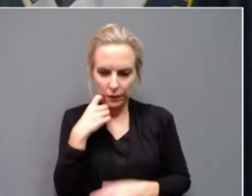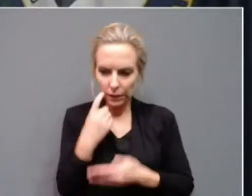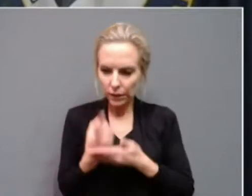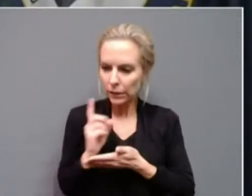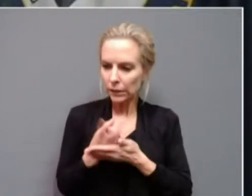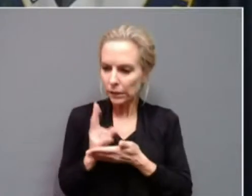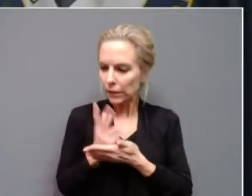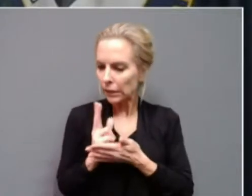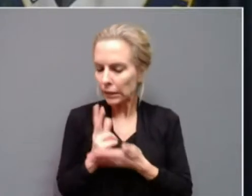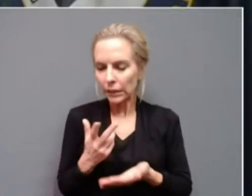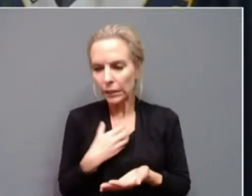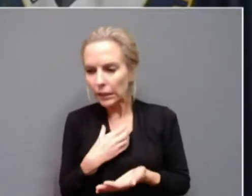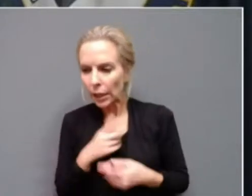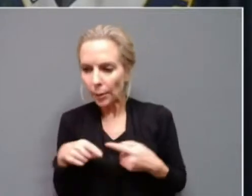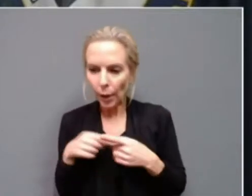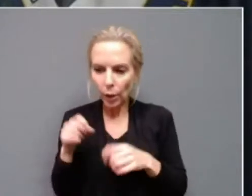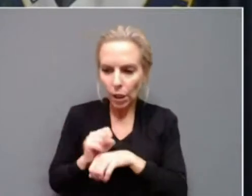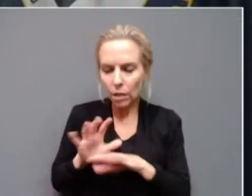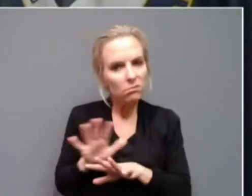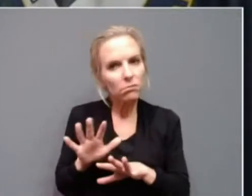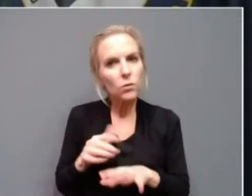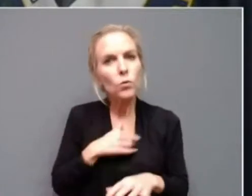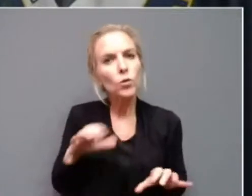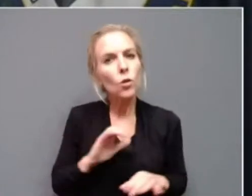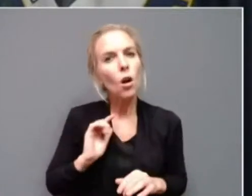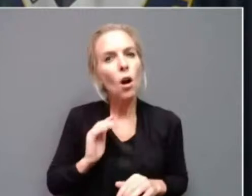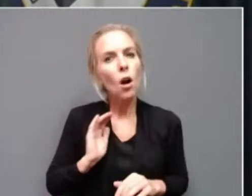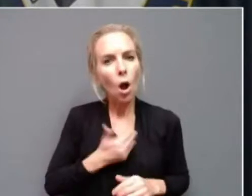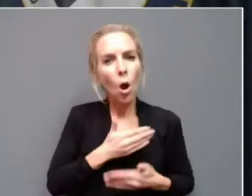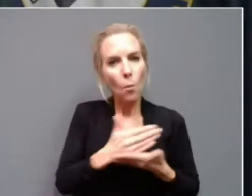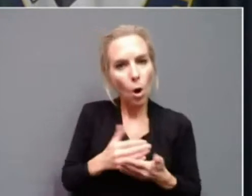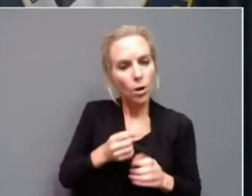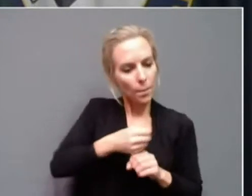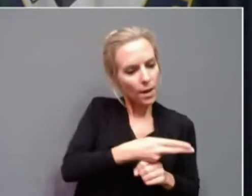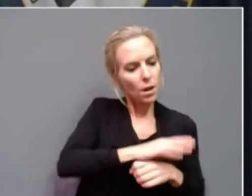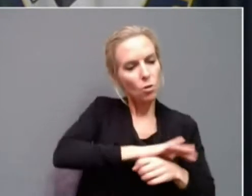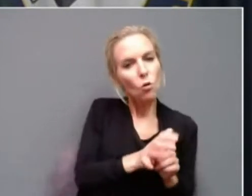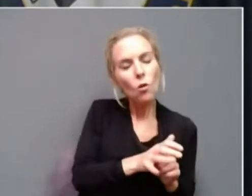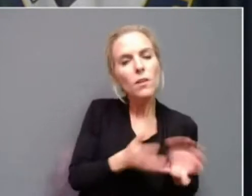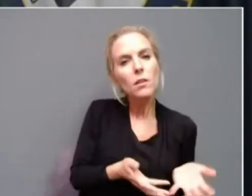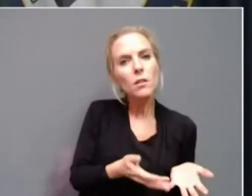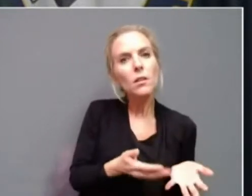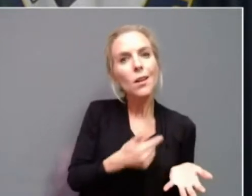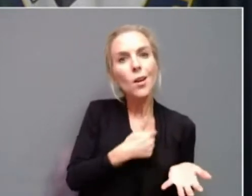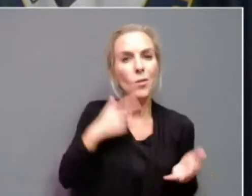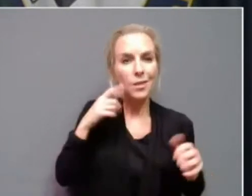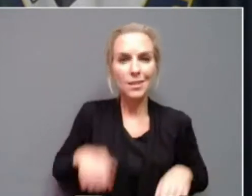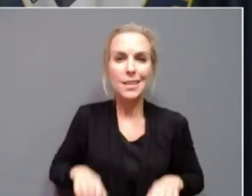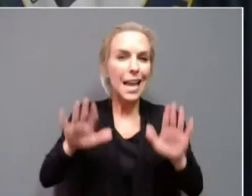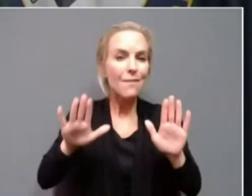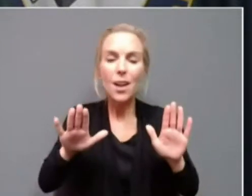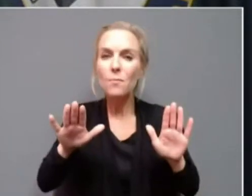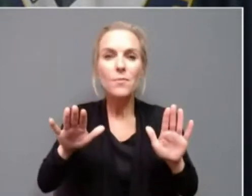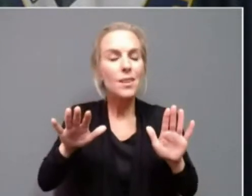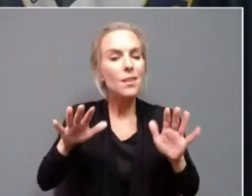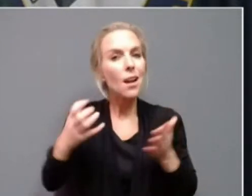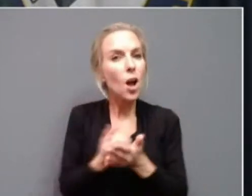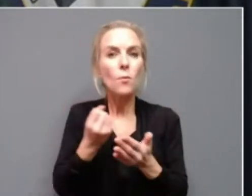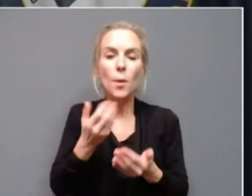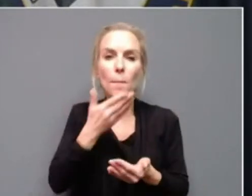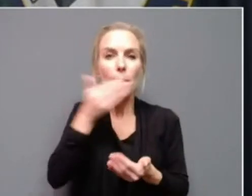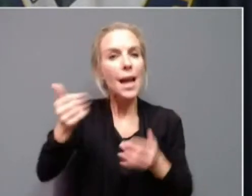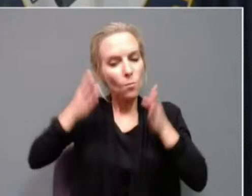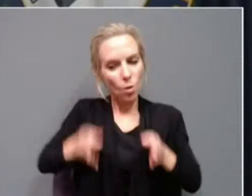reasons, if we don't do our part to defeat COVID-19, we're going to give up the best shot at being the best version of ourselves that